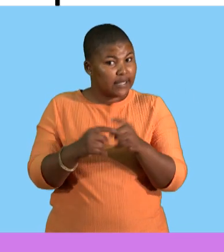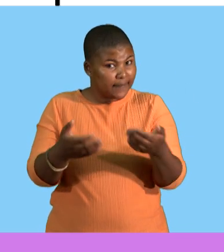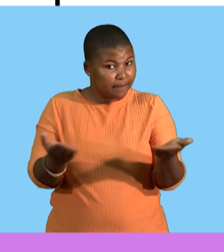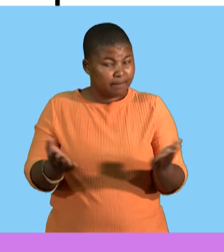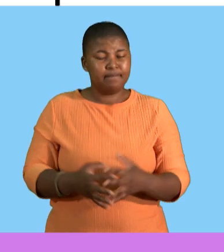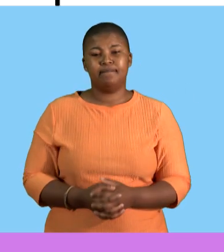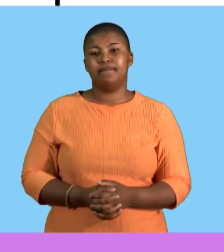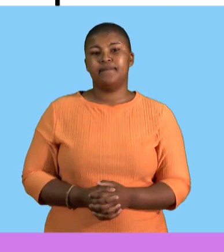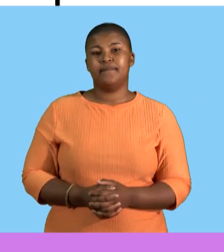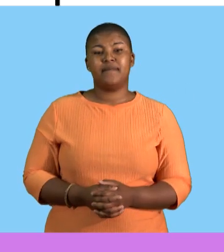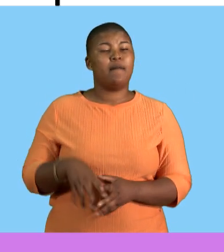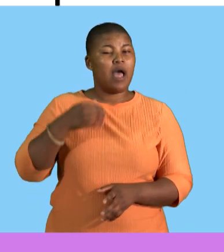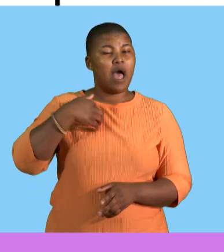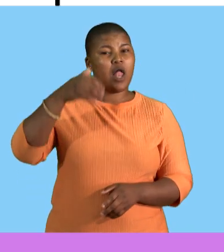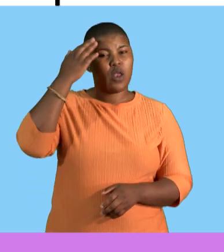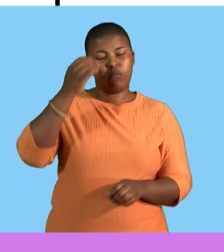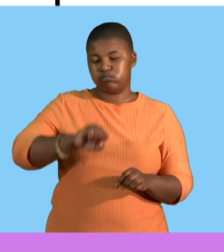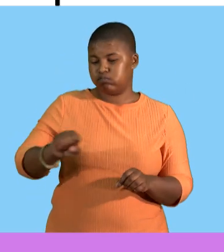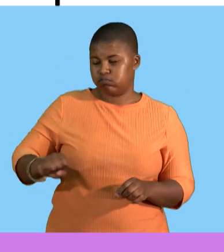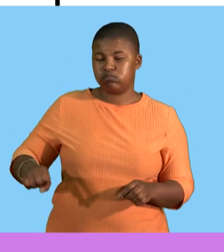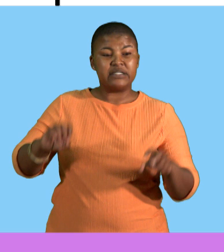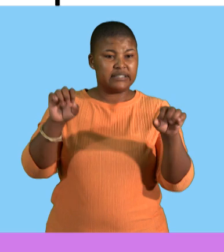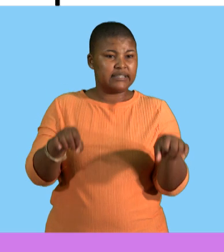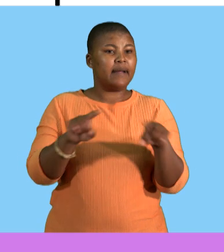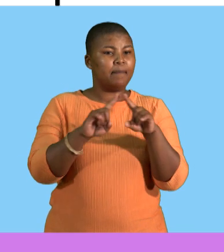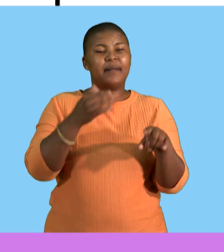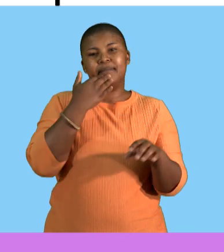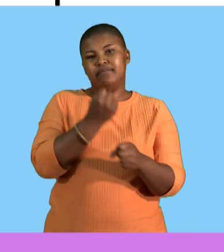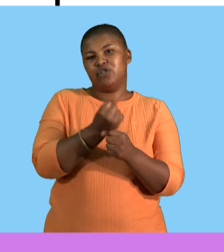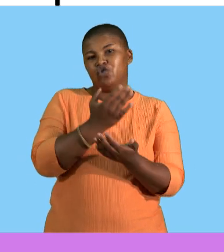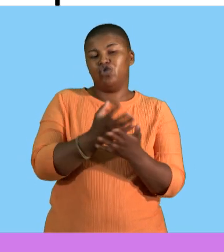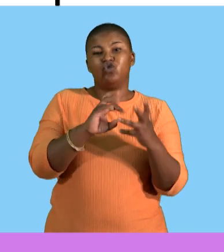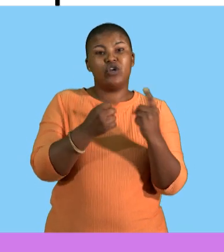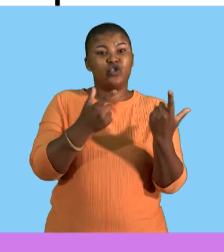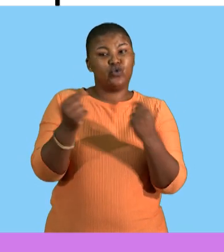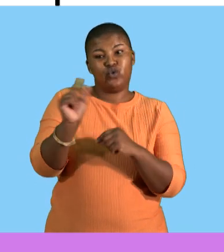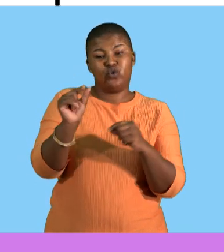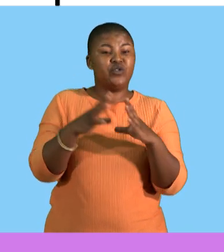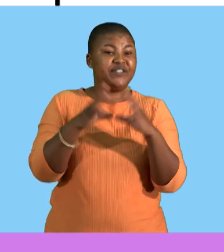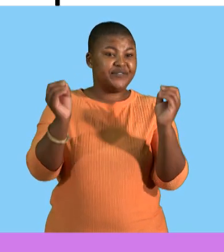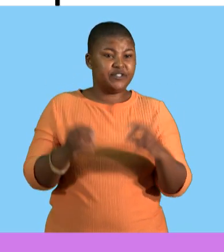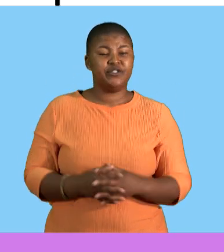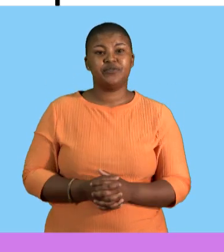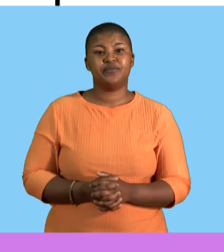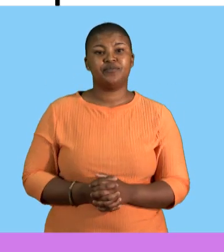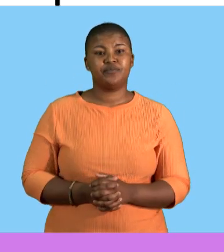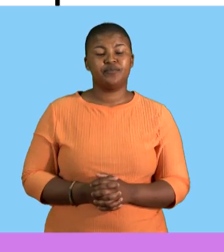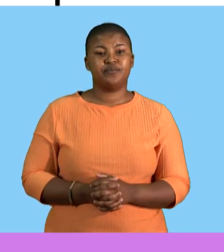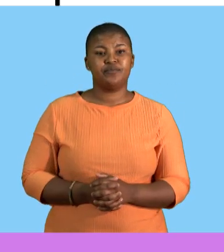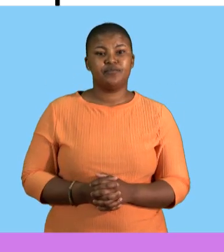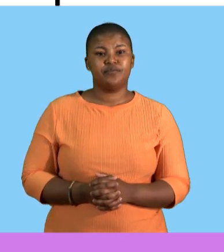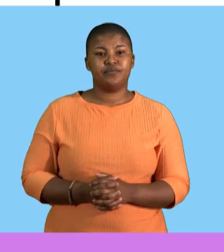know this is long and lengthy, but we are almost done. And that is then